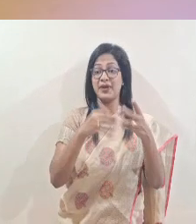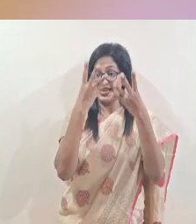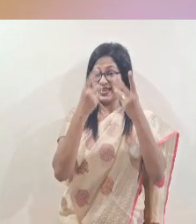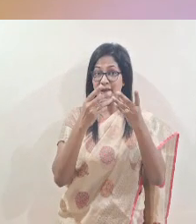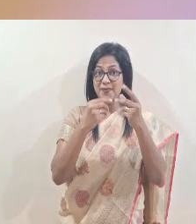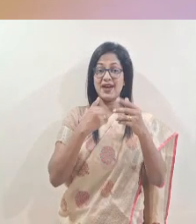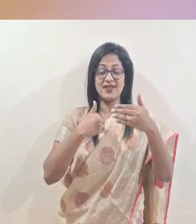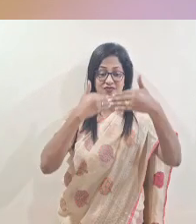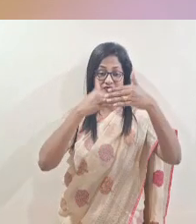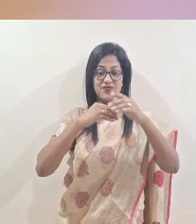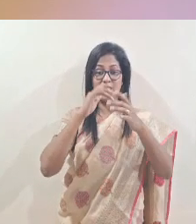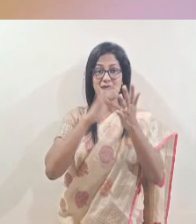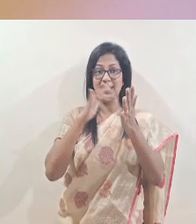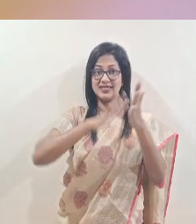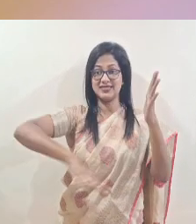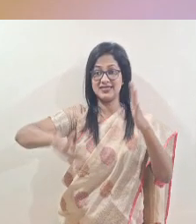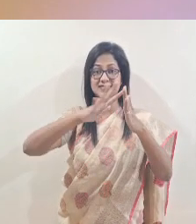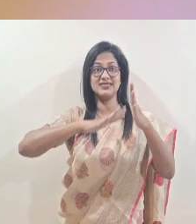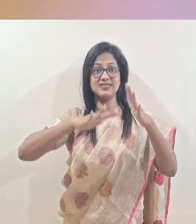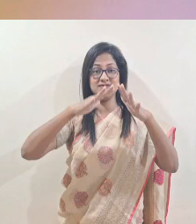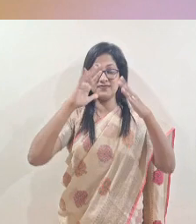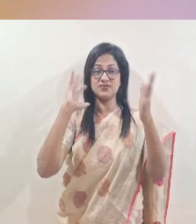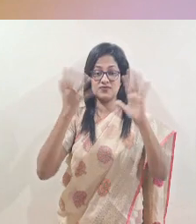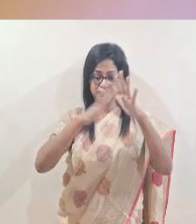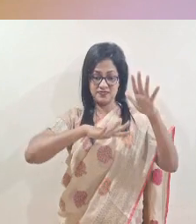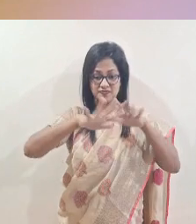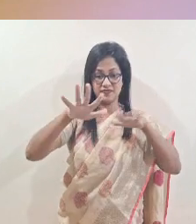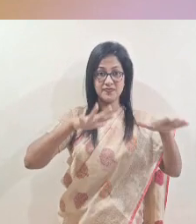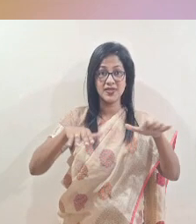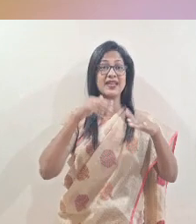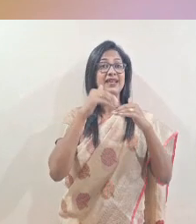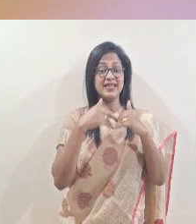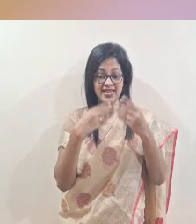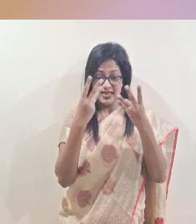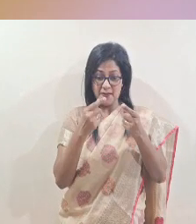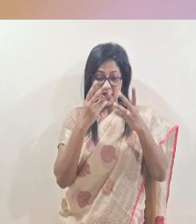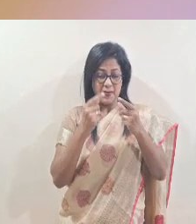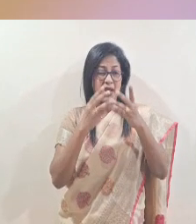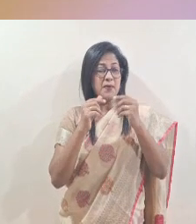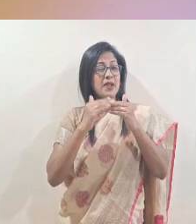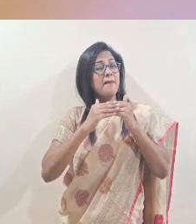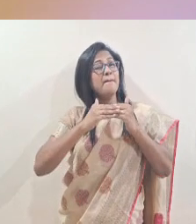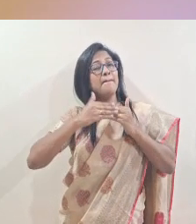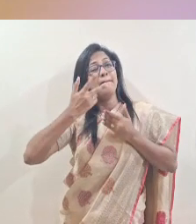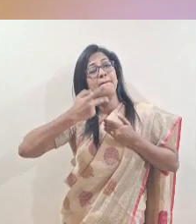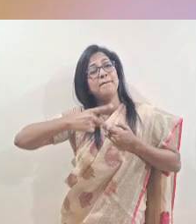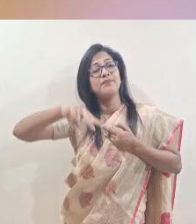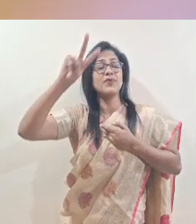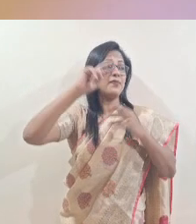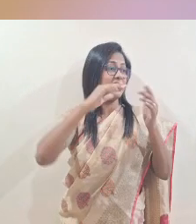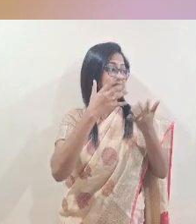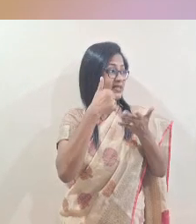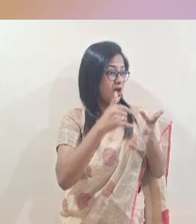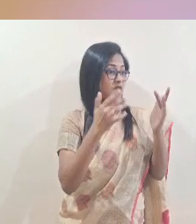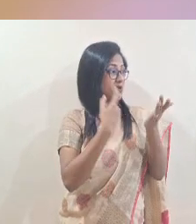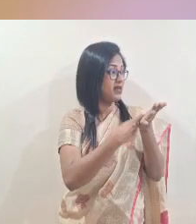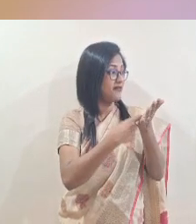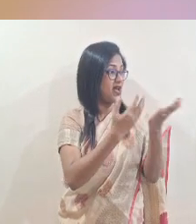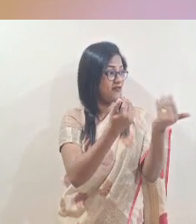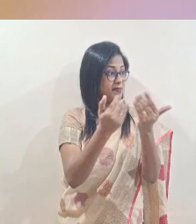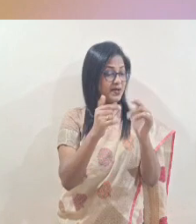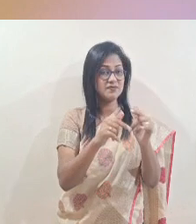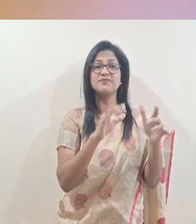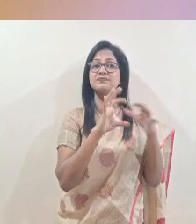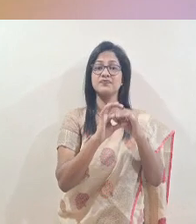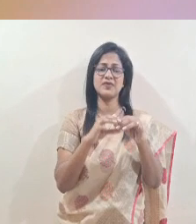the demographic fragment is much, much, much higher than the figures that we can cite from relevant sources right now, which seems